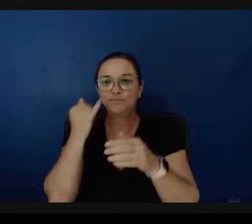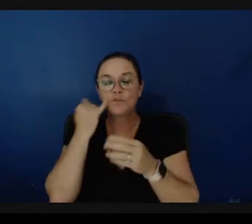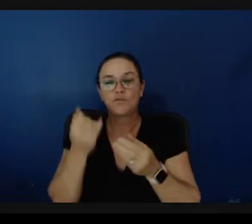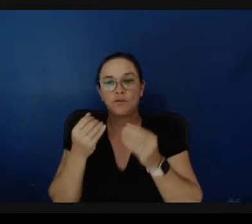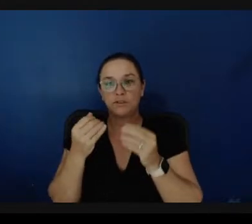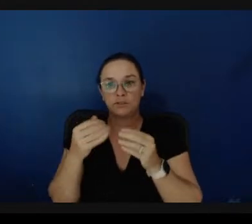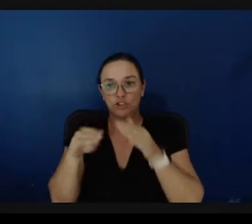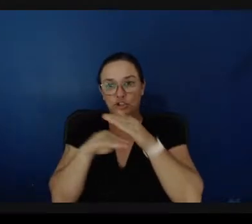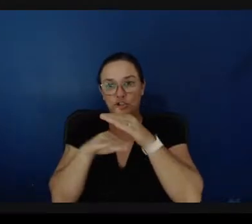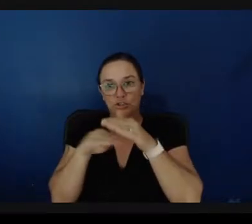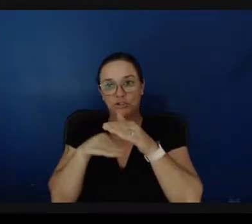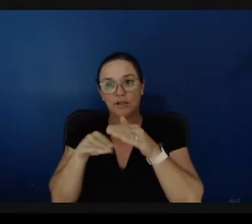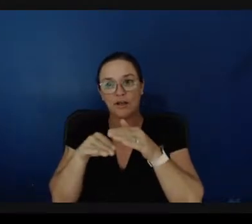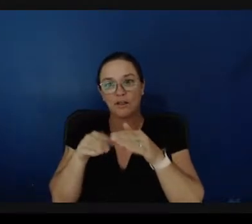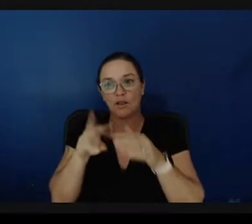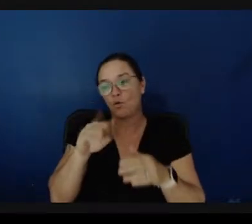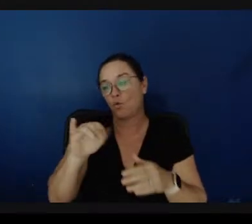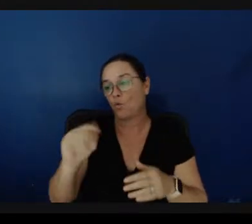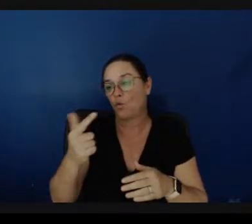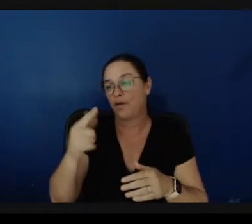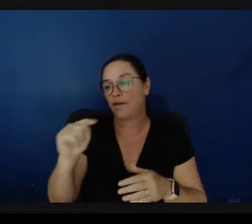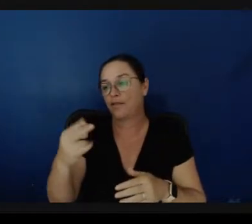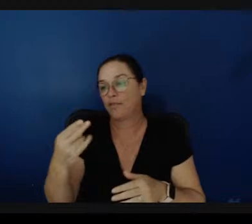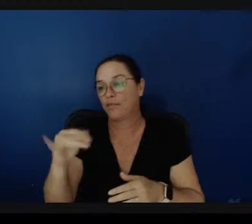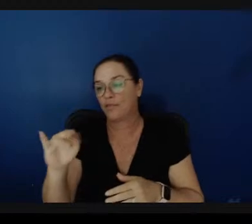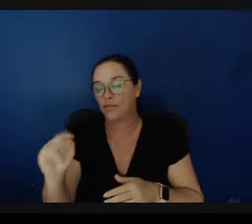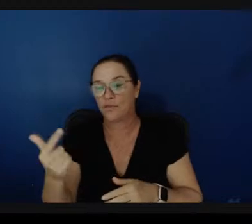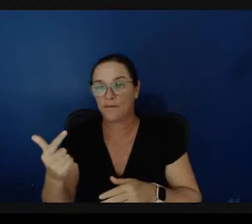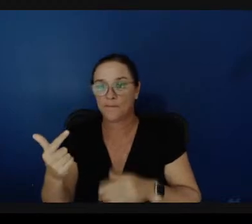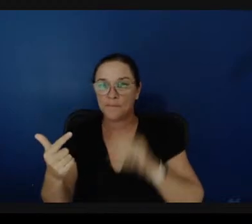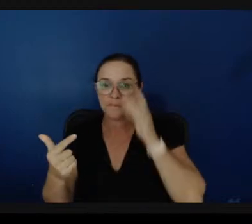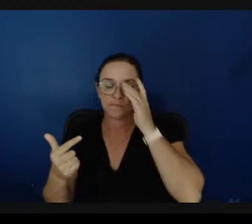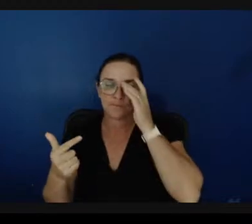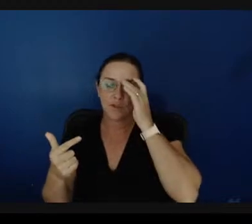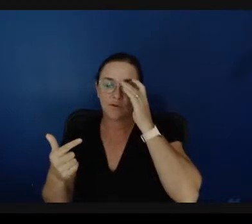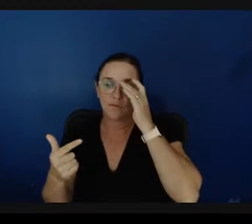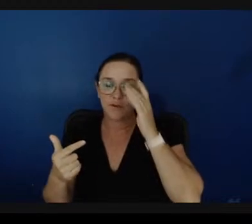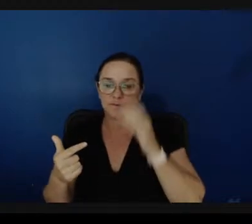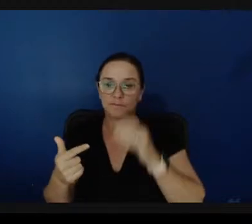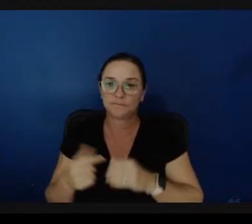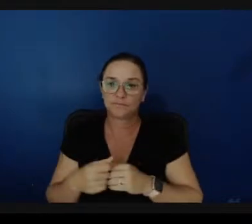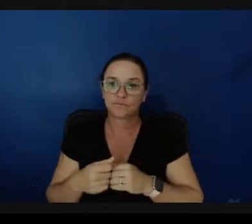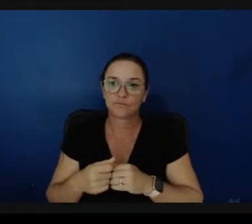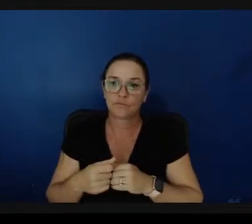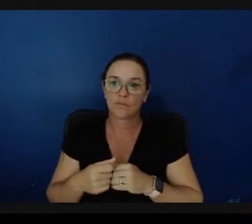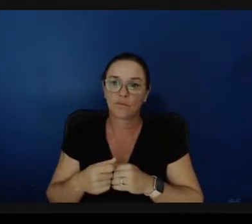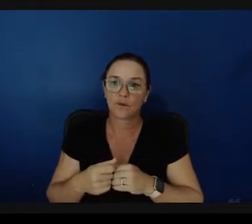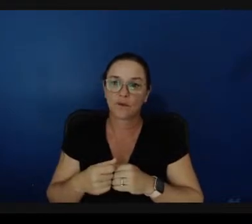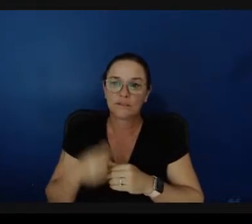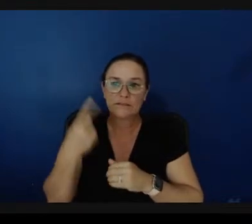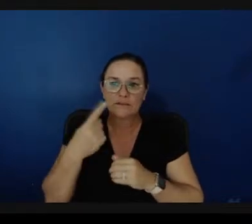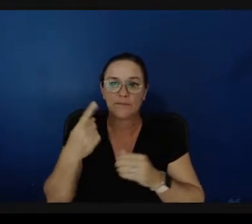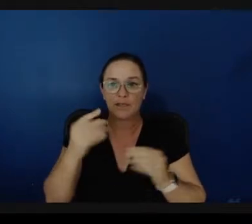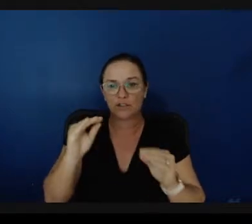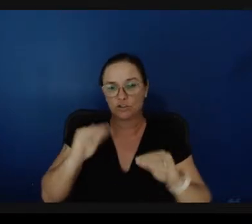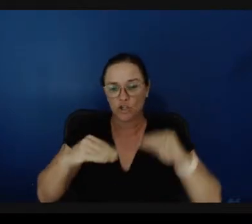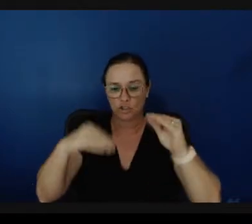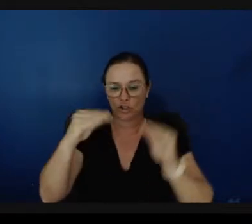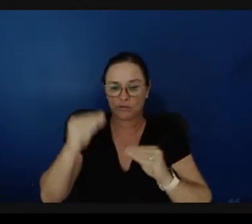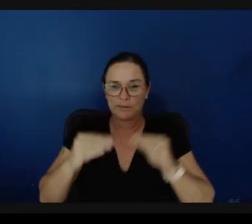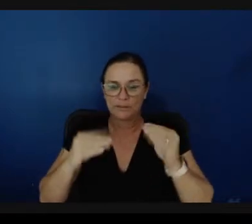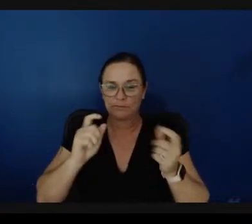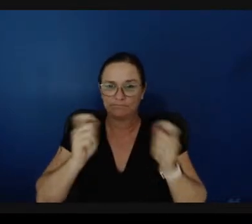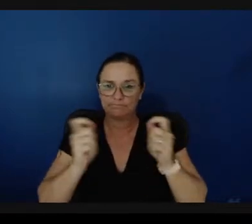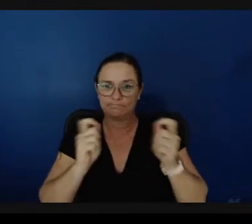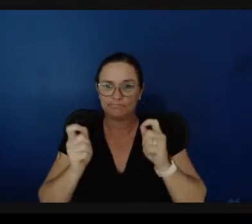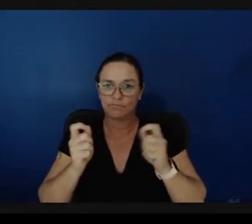shallow wing thing, then it's like whatever was feeding all the magma in here maybe is draining down or whatever. Something's kind of adjustments happening underneath this big